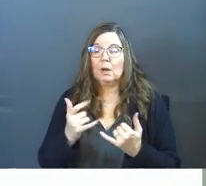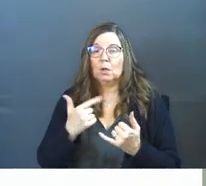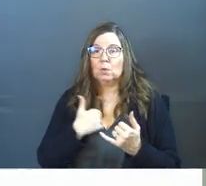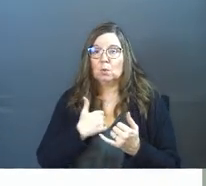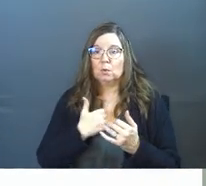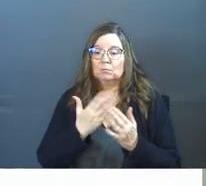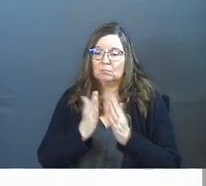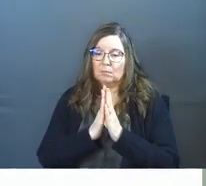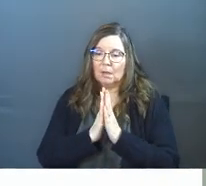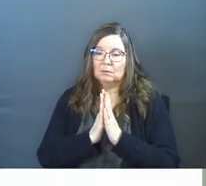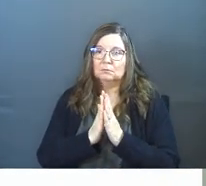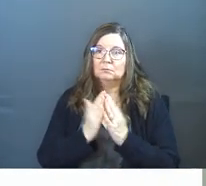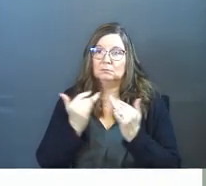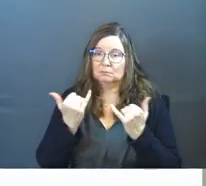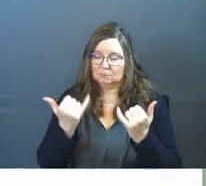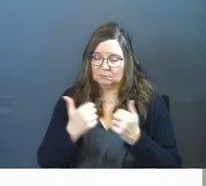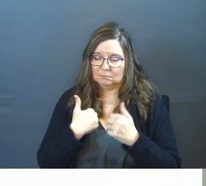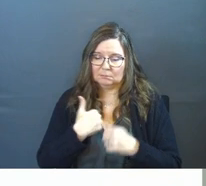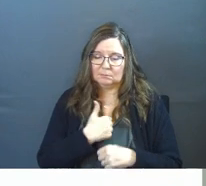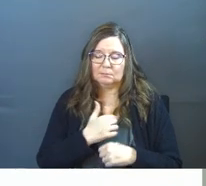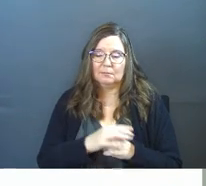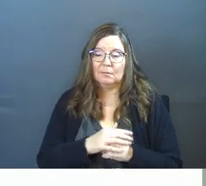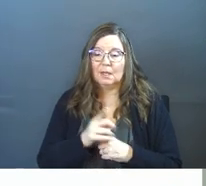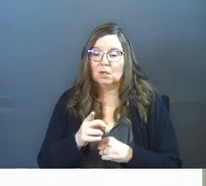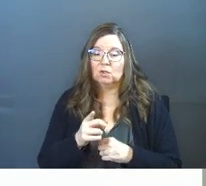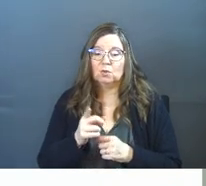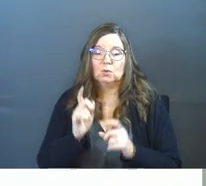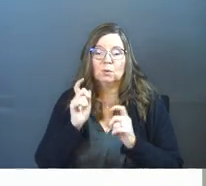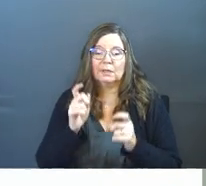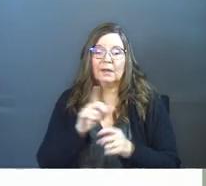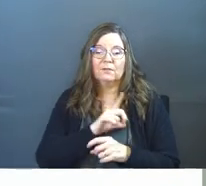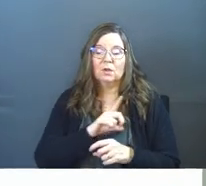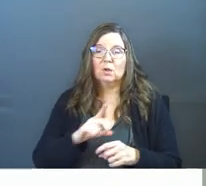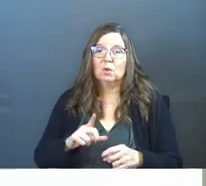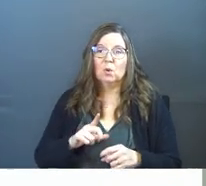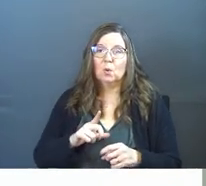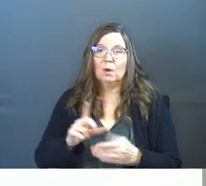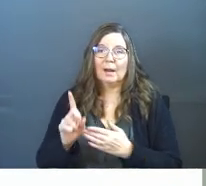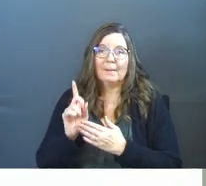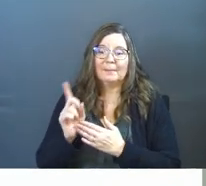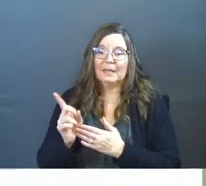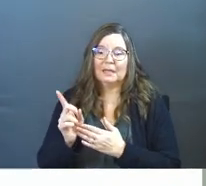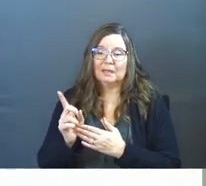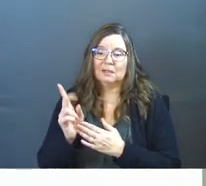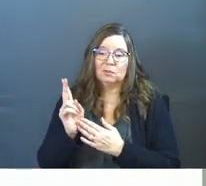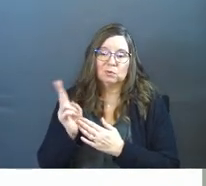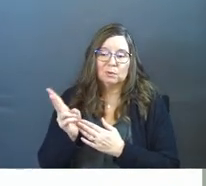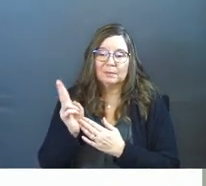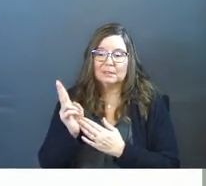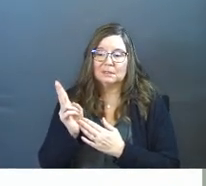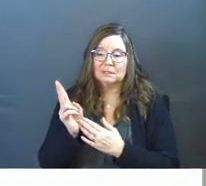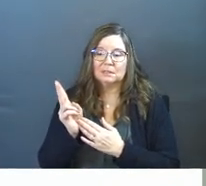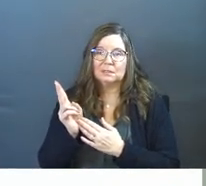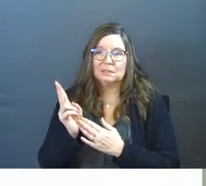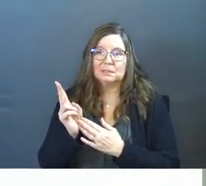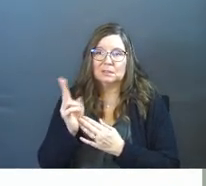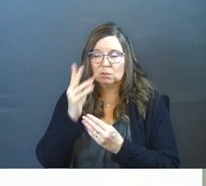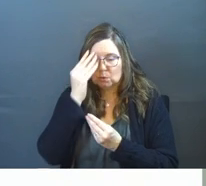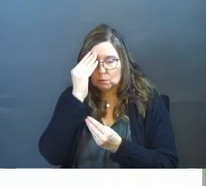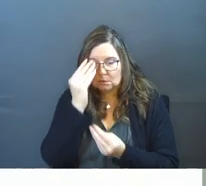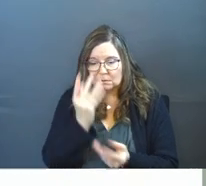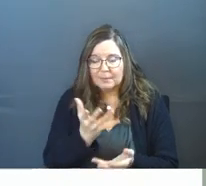just bow your heads, close your eyes, and you just give the Lord a minute 2 minutes to speak to